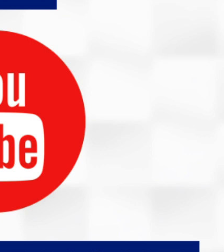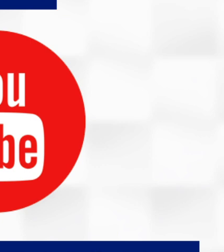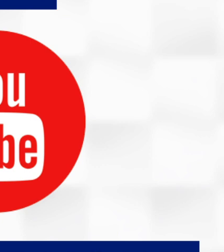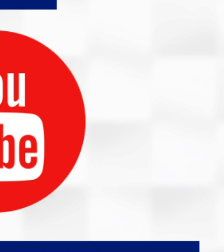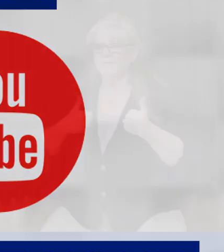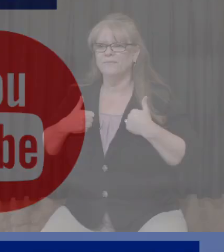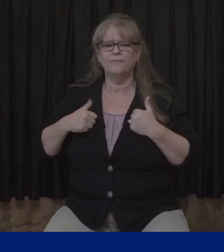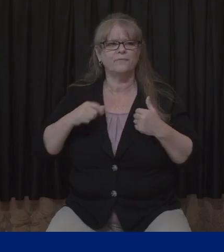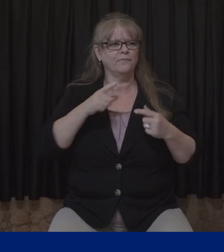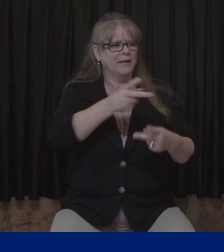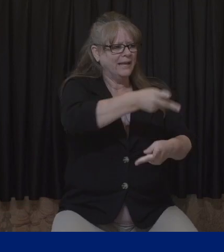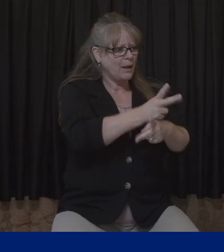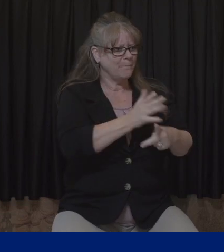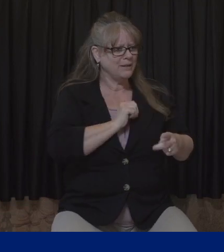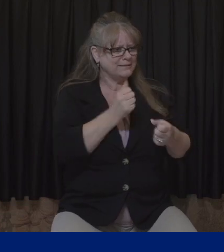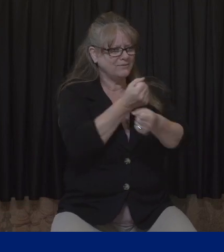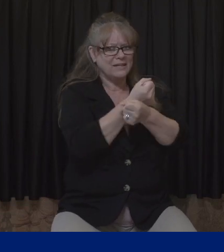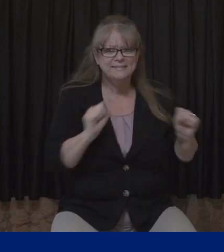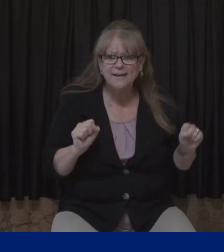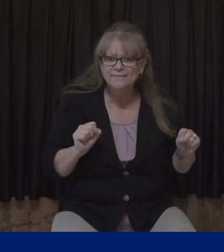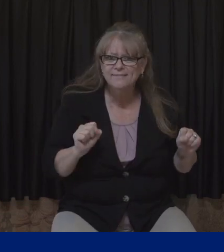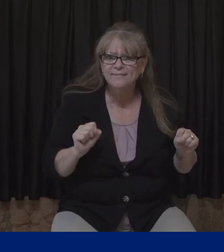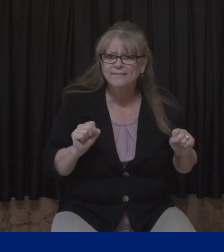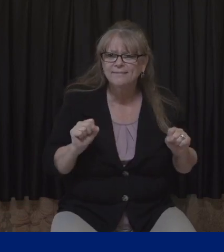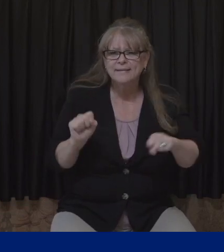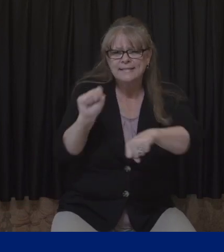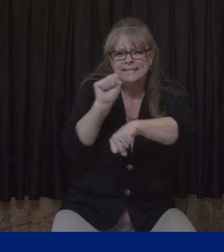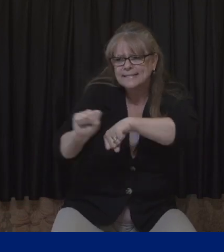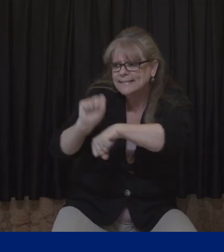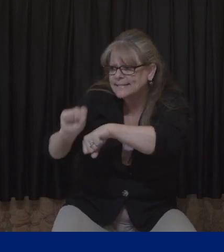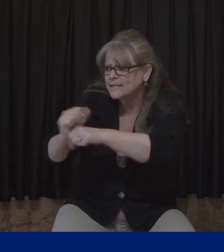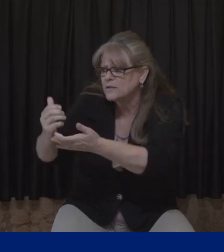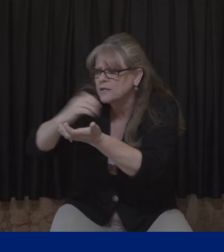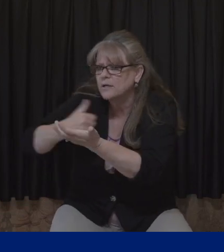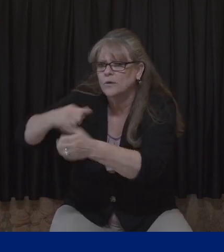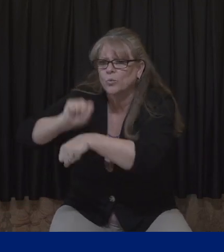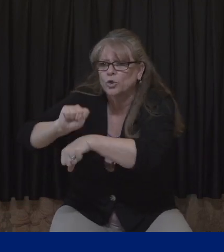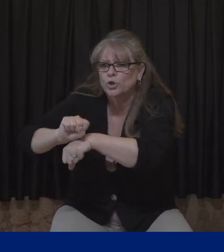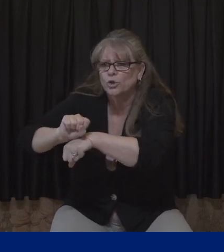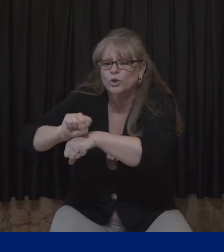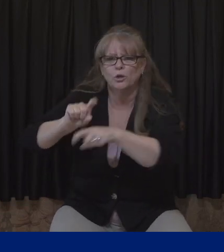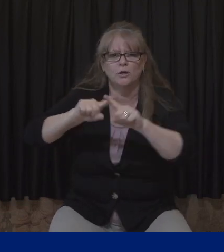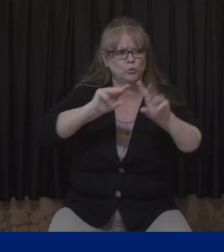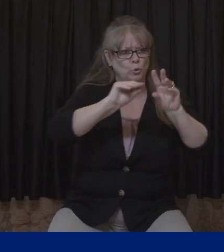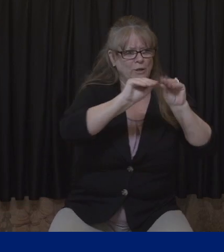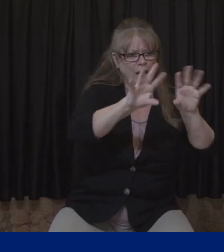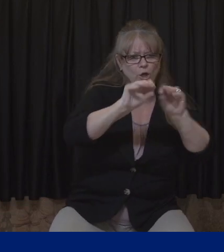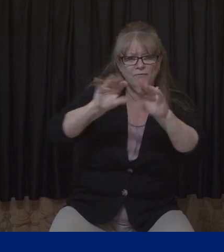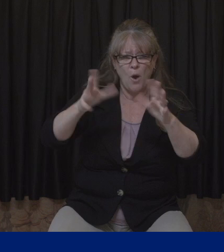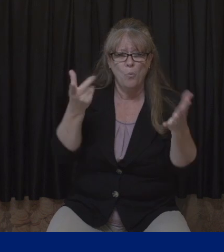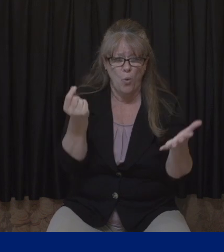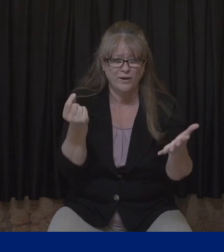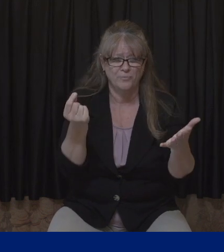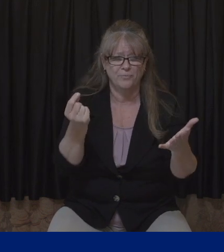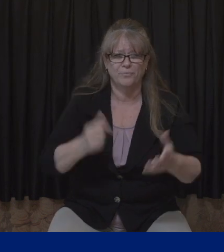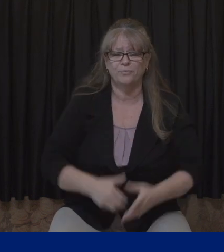and our family. And today we hope to have some of those answers to the questions you're asking. First, a quick update. We have